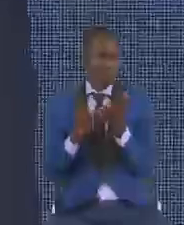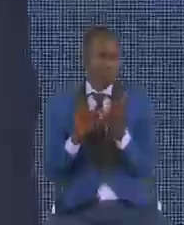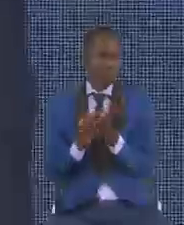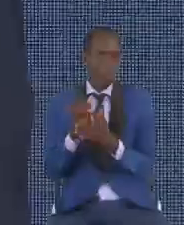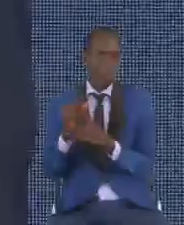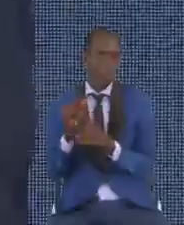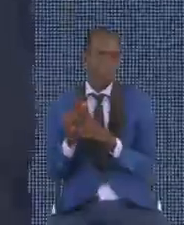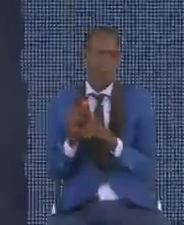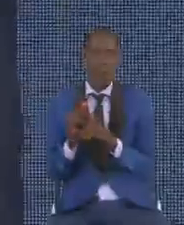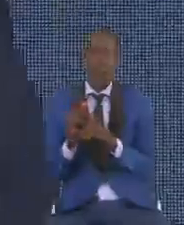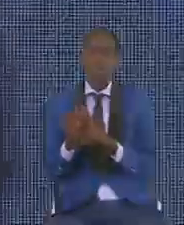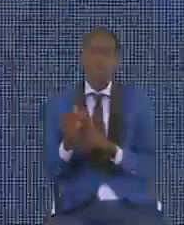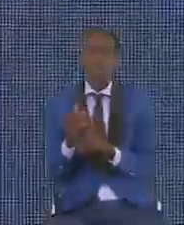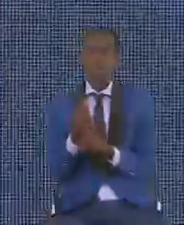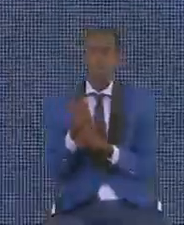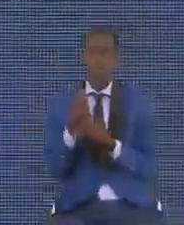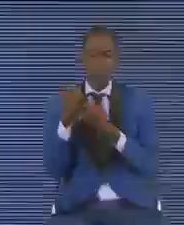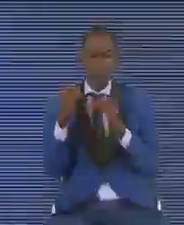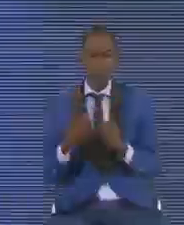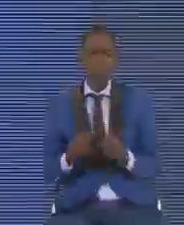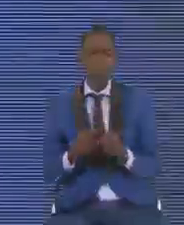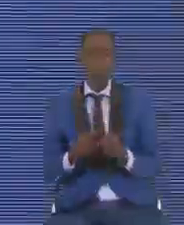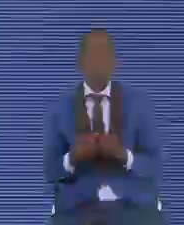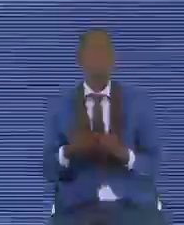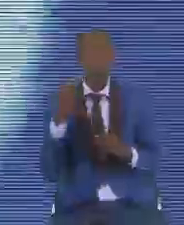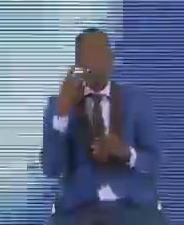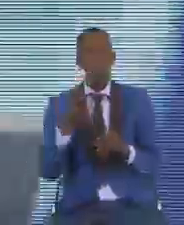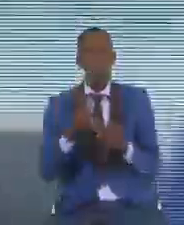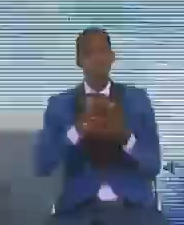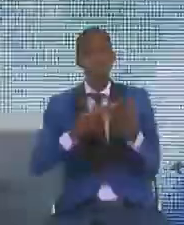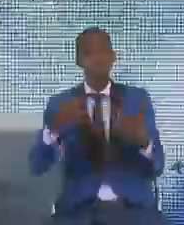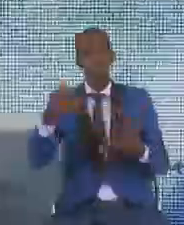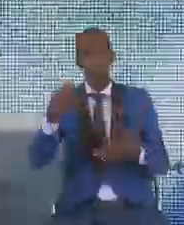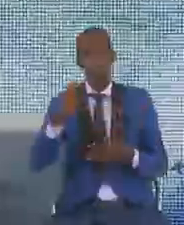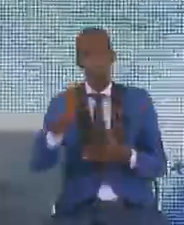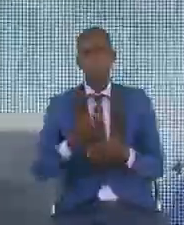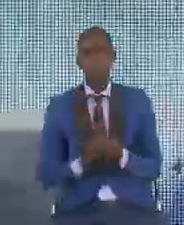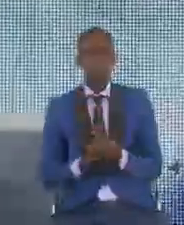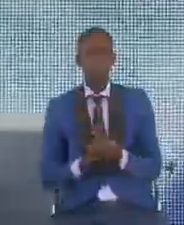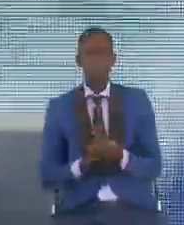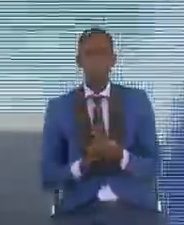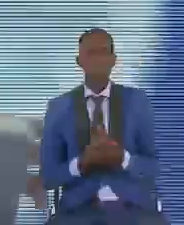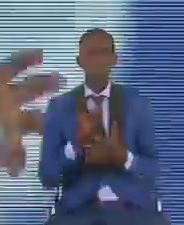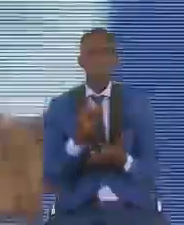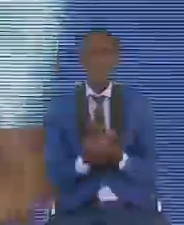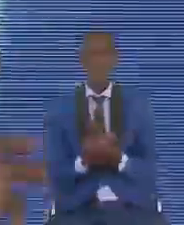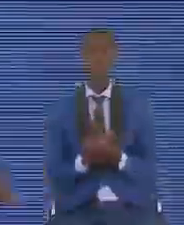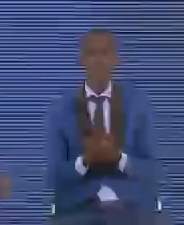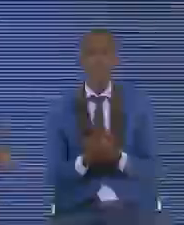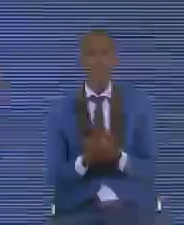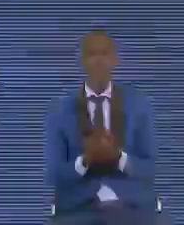hold fast. Look at verse 14. In verse 14, it says, that